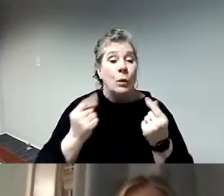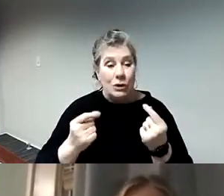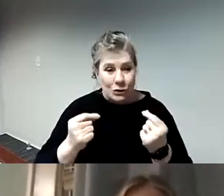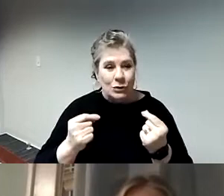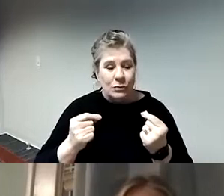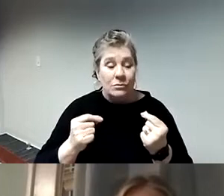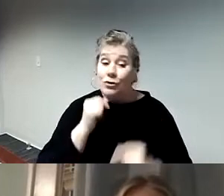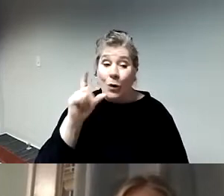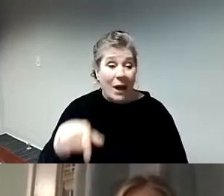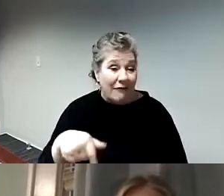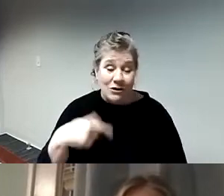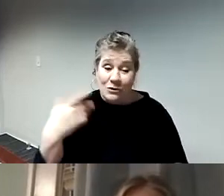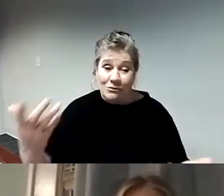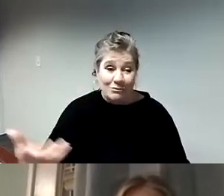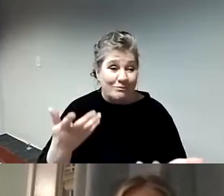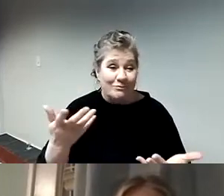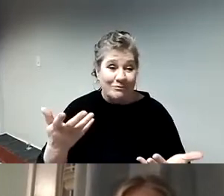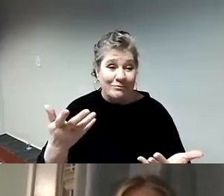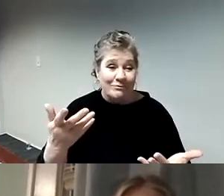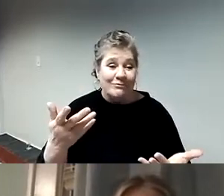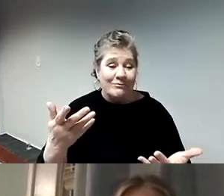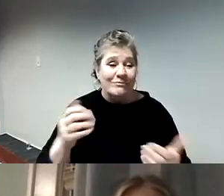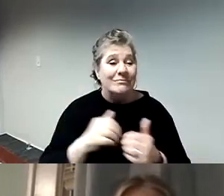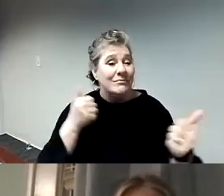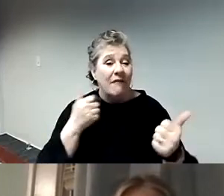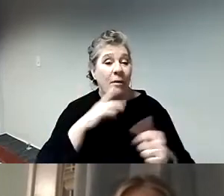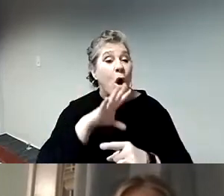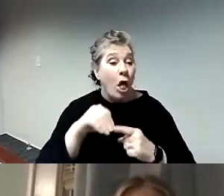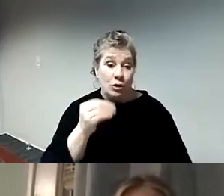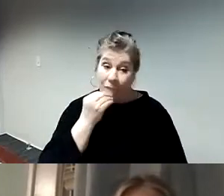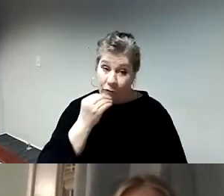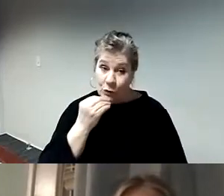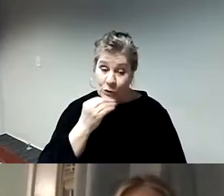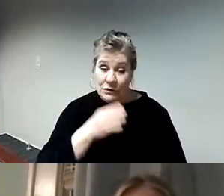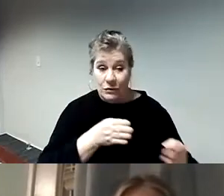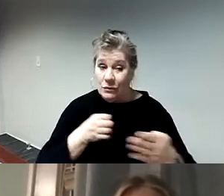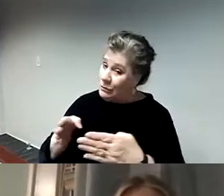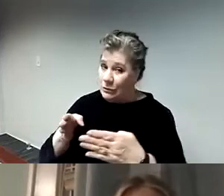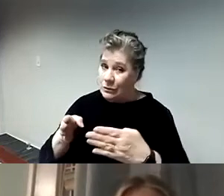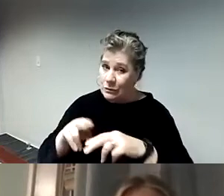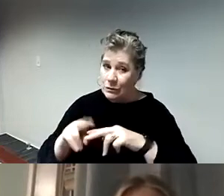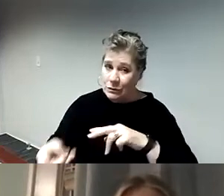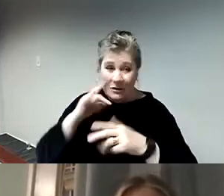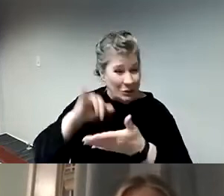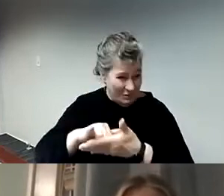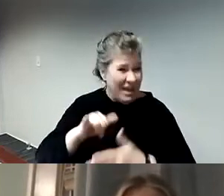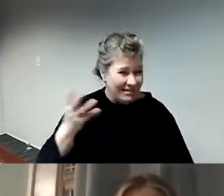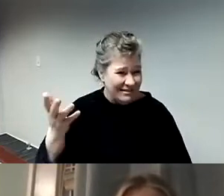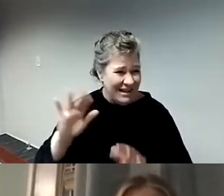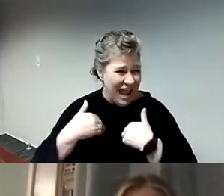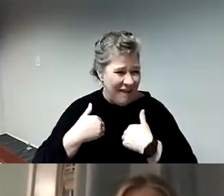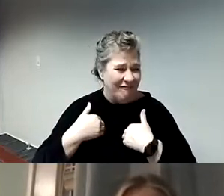how you don't have to distance yourself from your cultural foods in order to, you know,